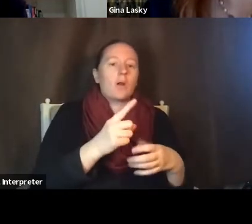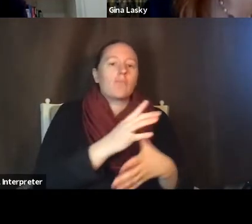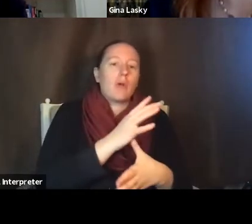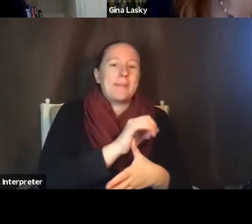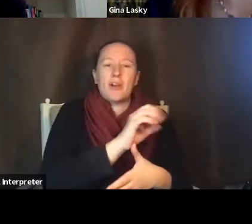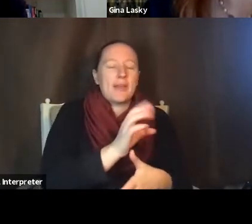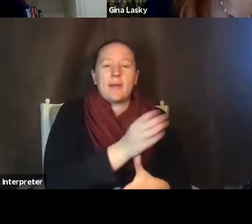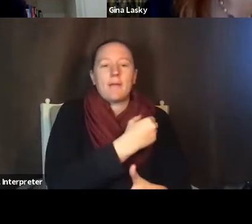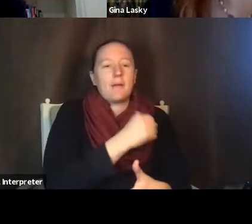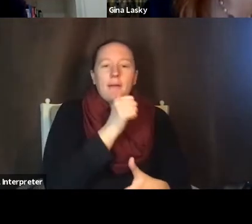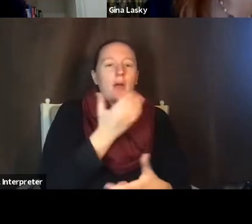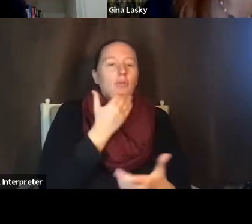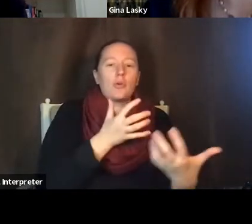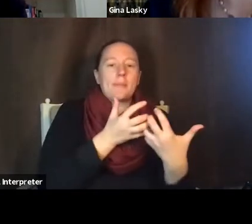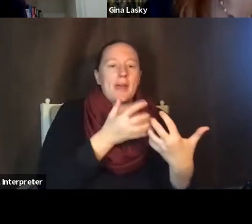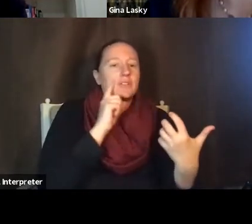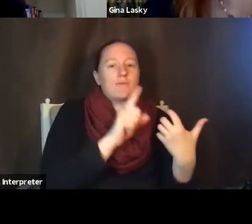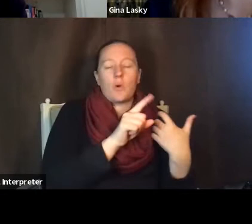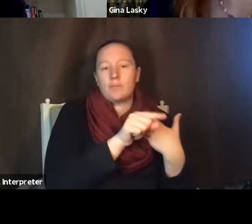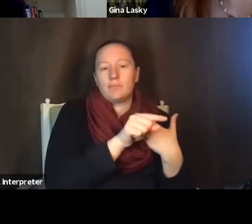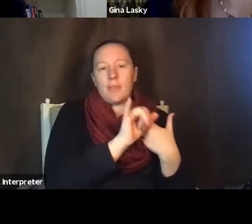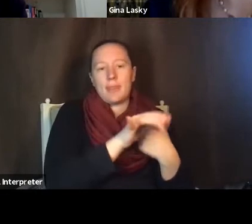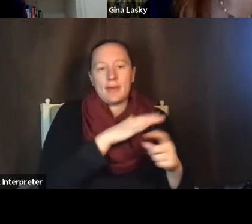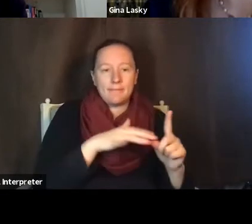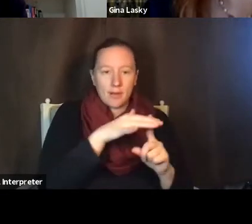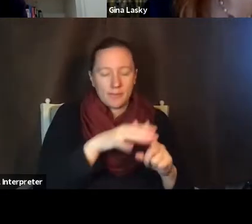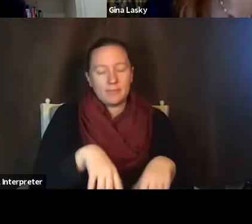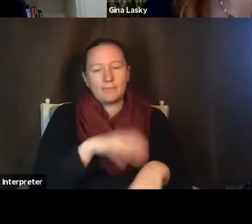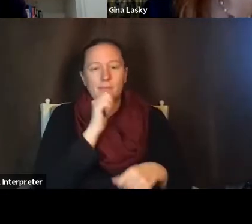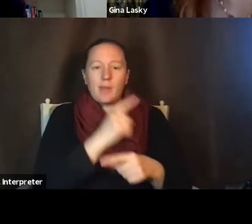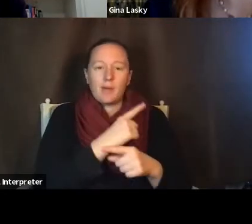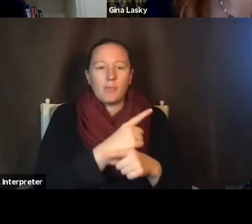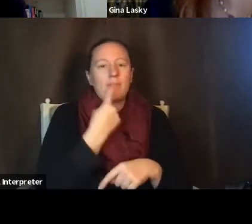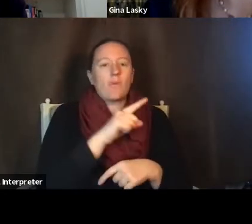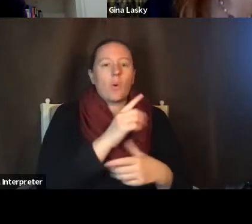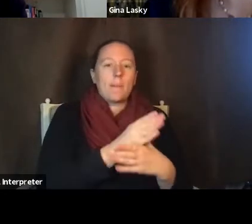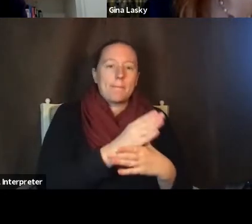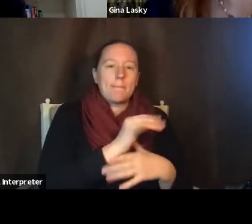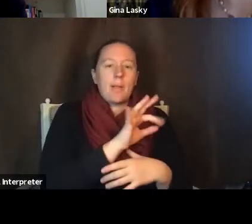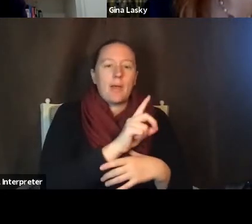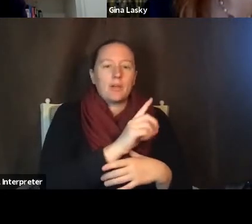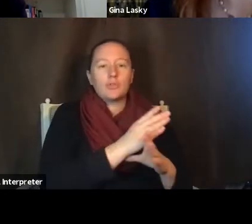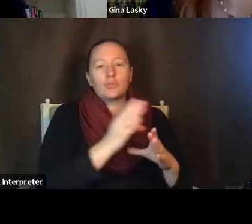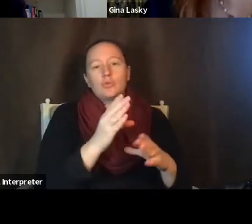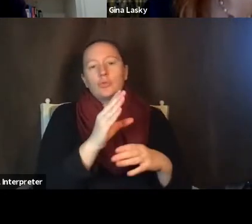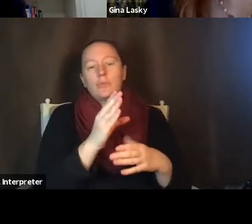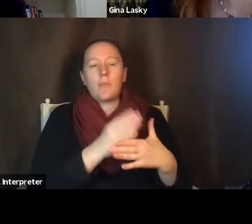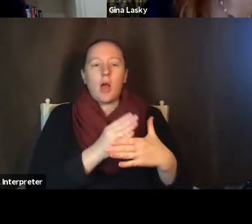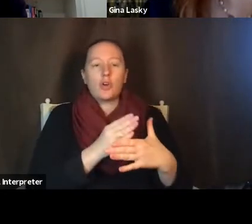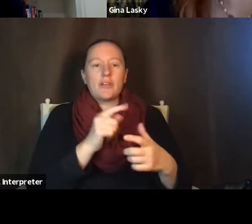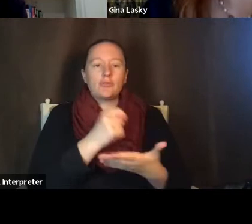match for pace of care in primary care and isn't really appropriate for mild to moderate treatment. But also